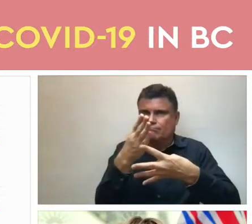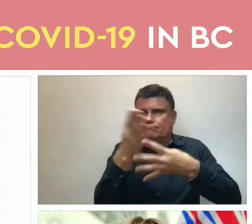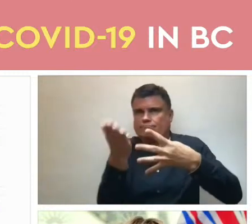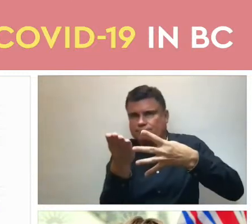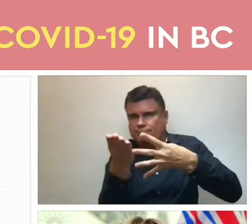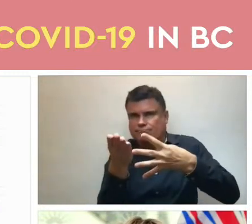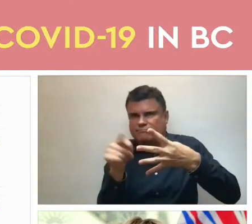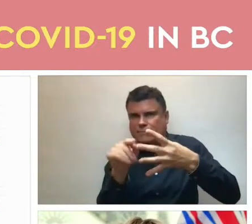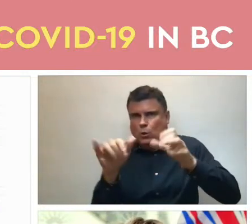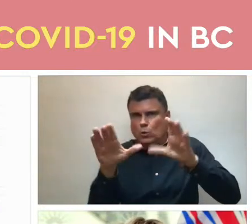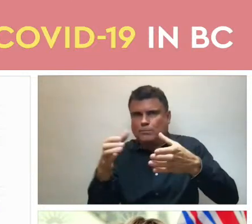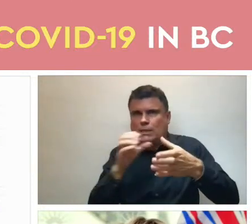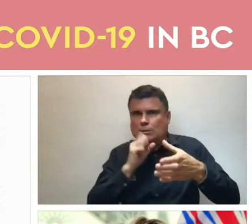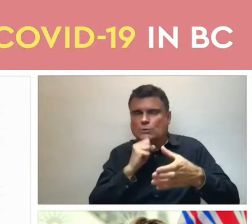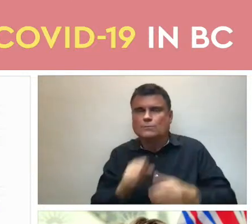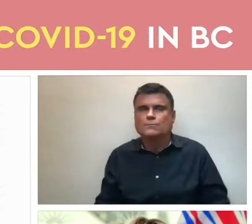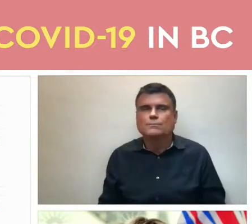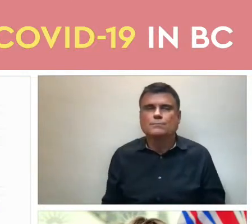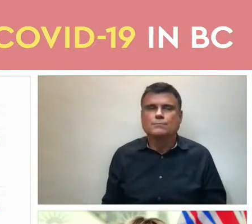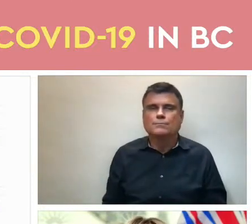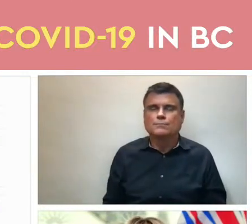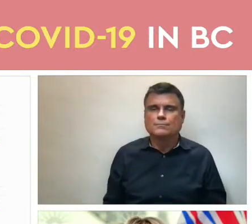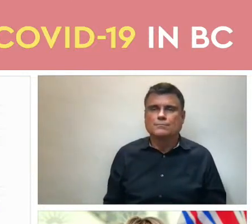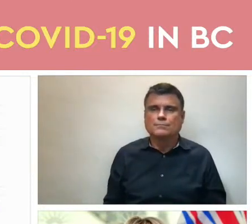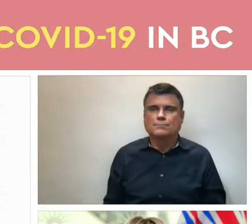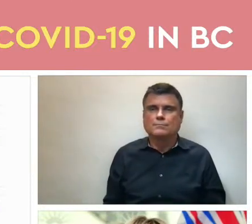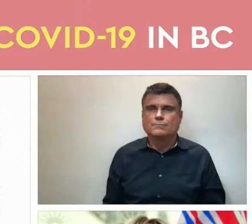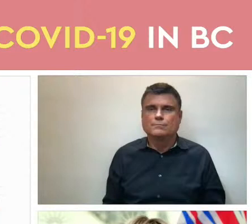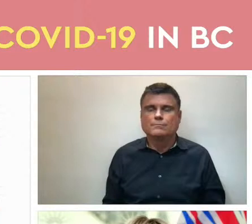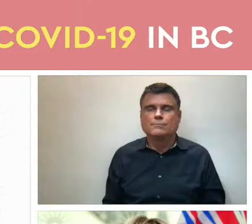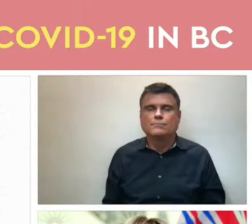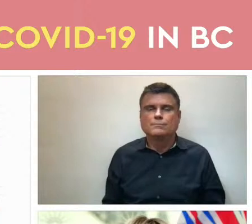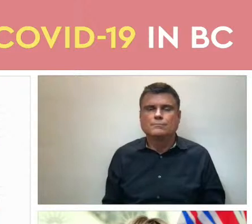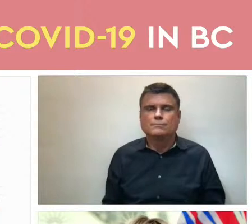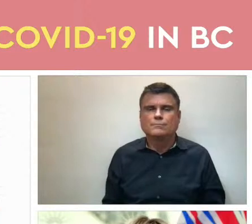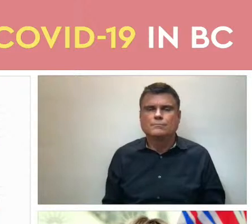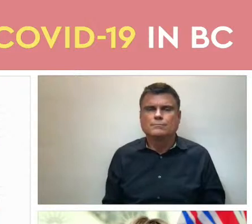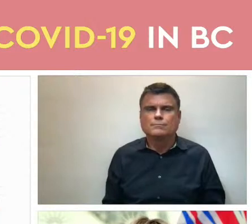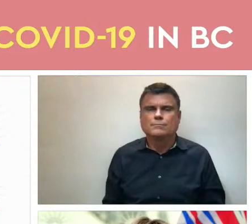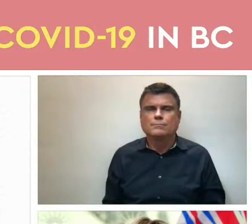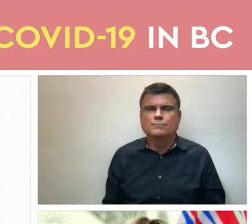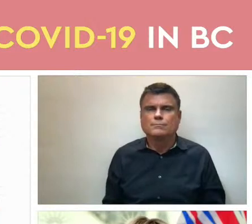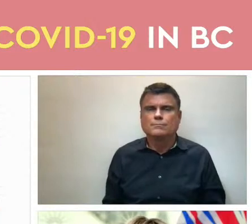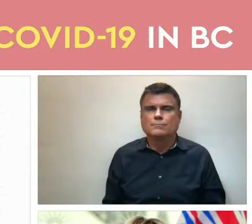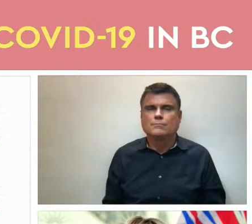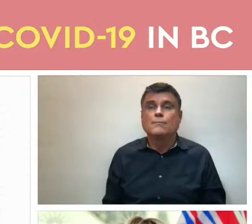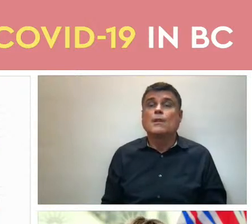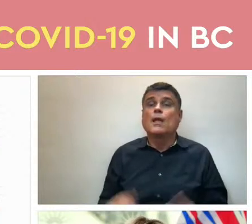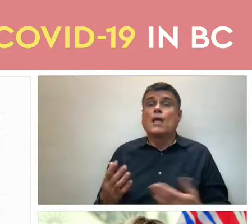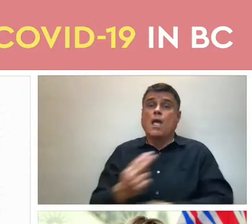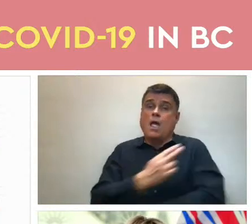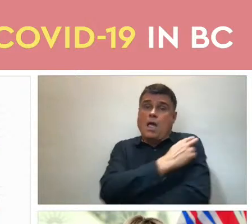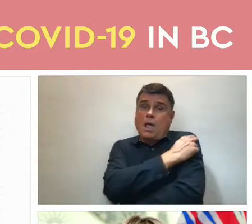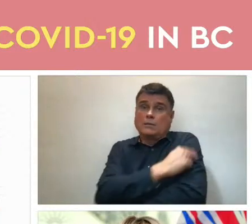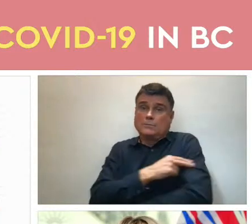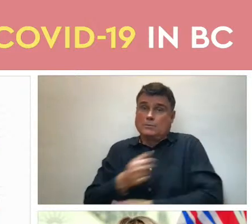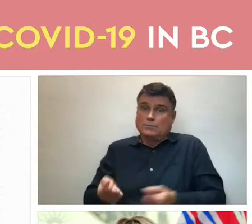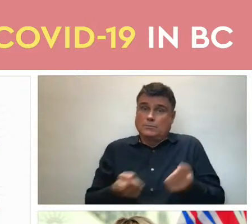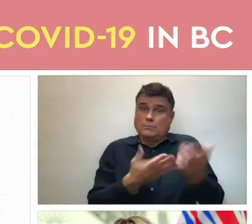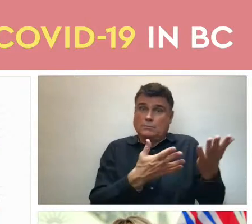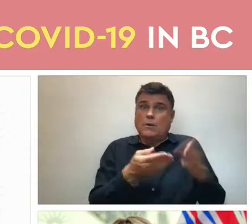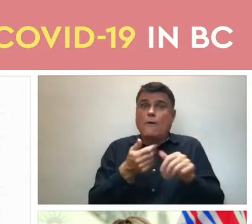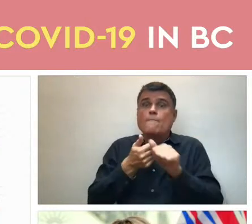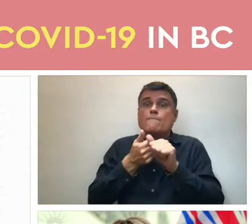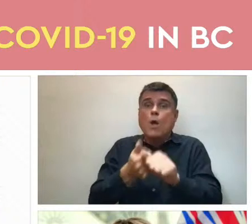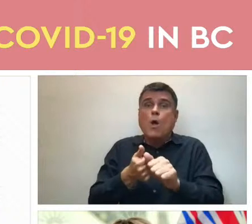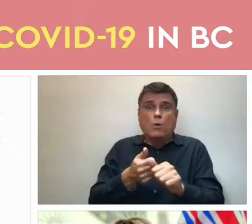apparent. This is hospitalization by vaccination status and age, and it is unvaccinated people as